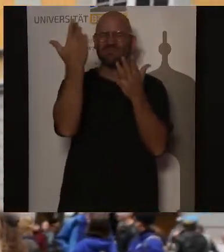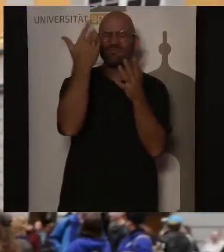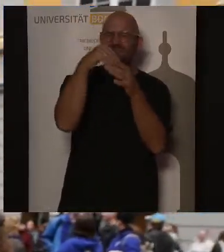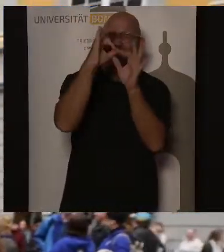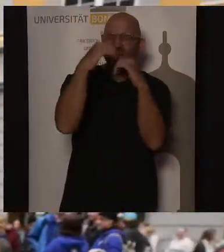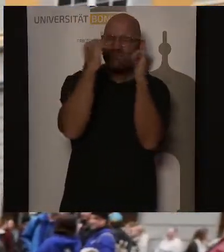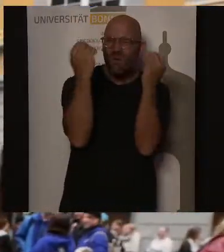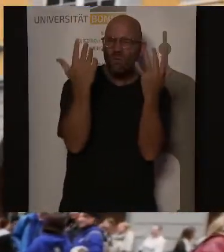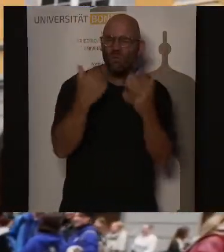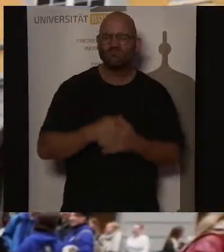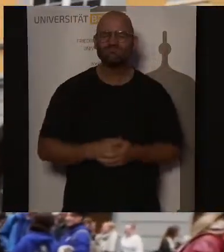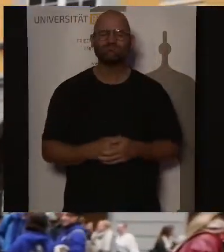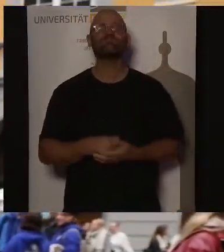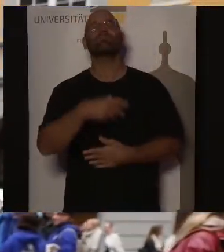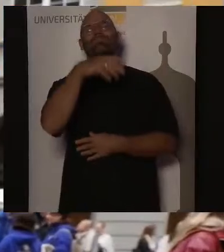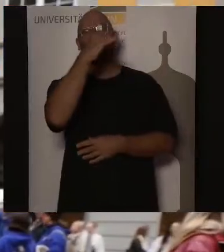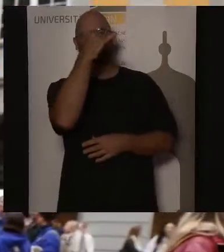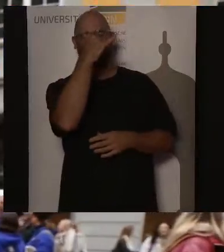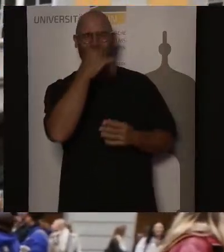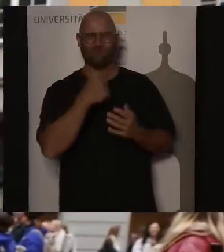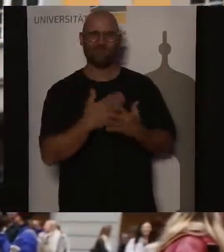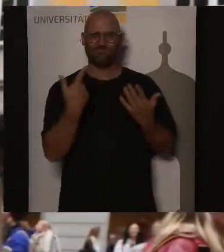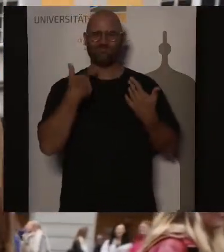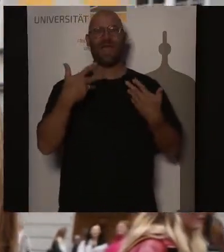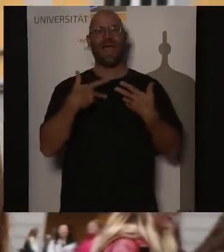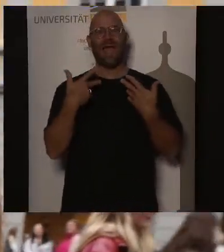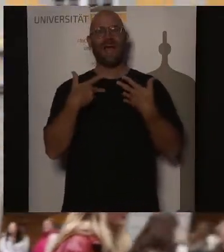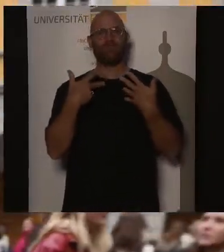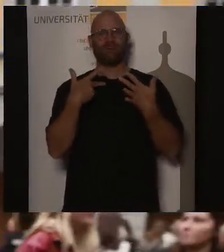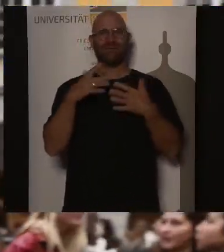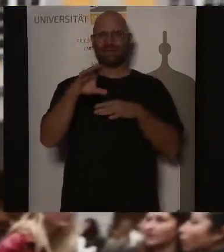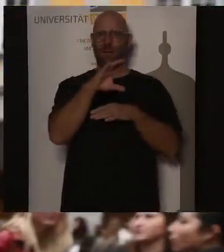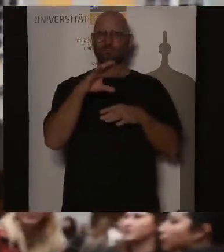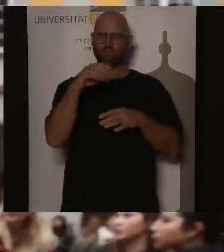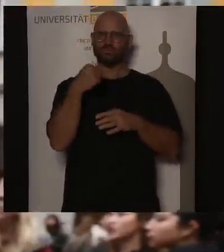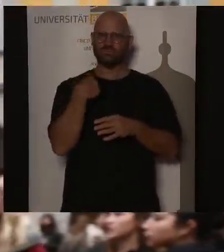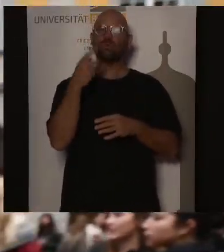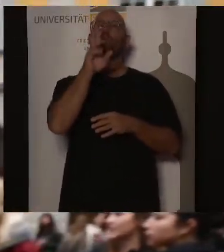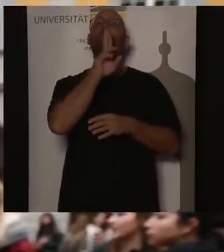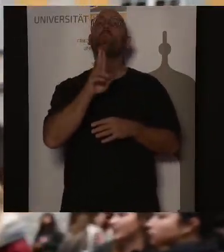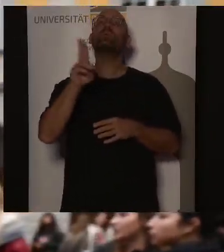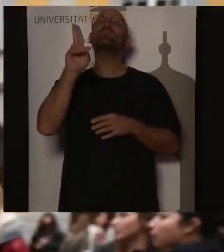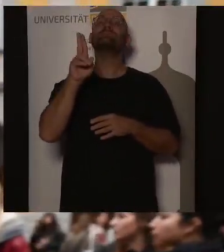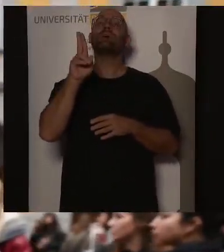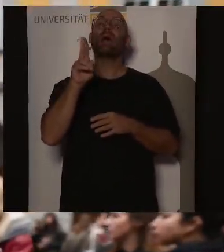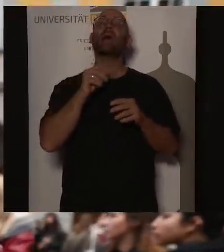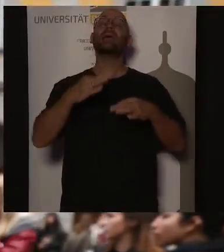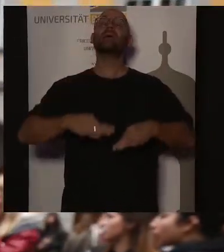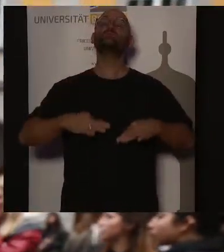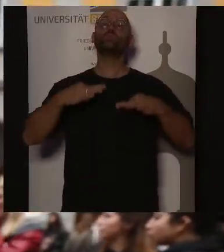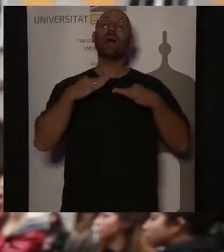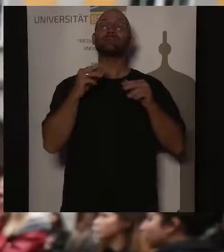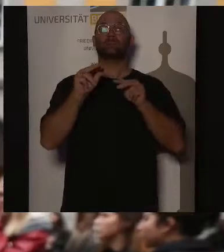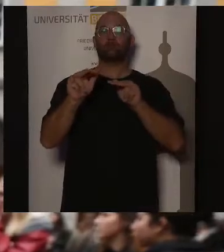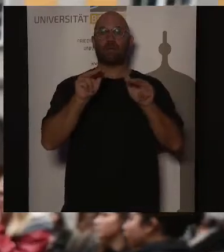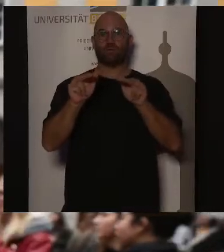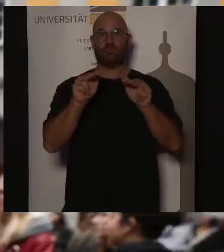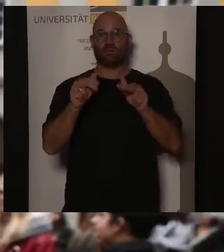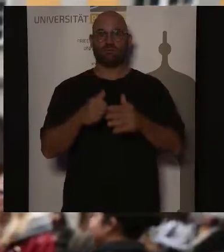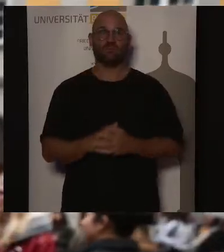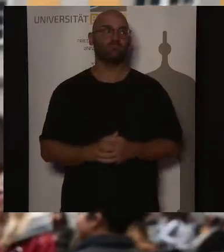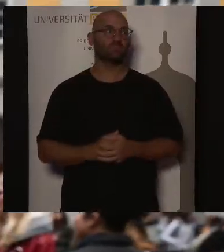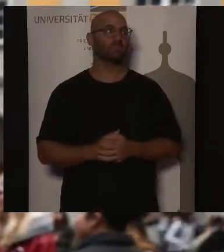actually about? Well, Happy Campus is the university health